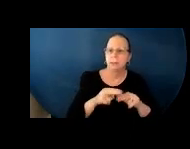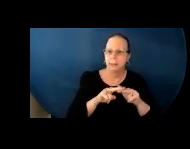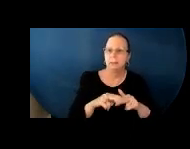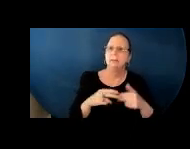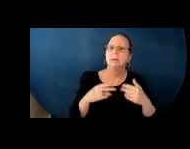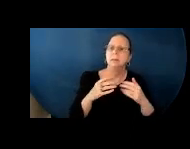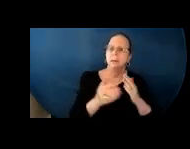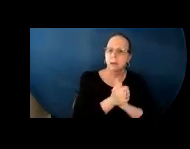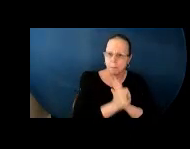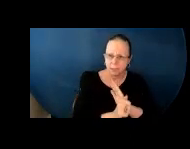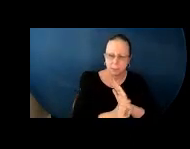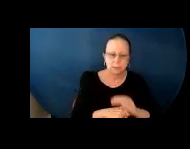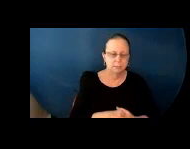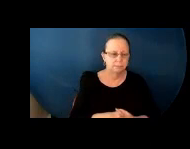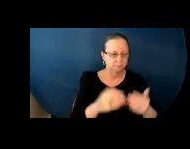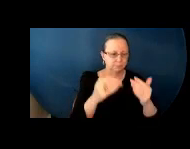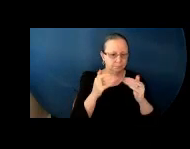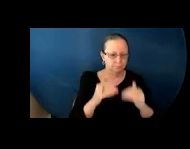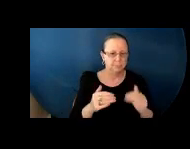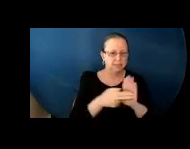slide, please.